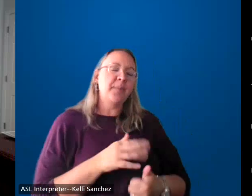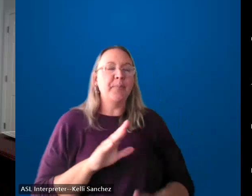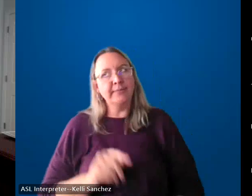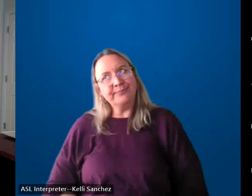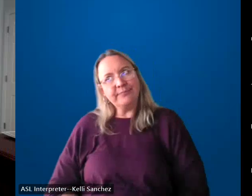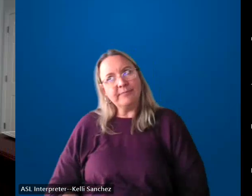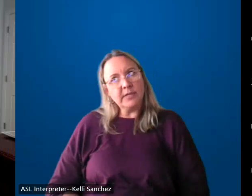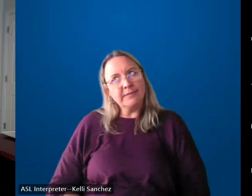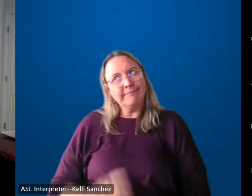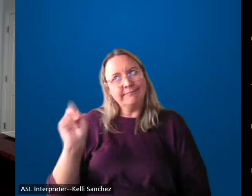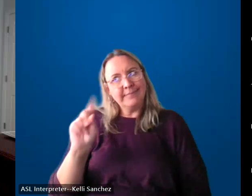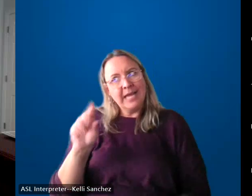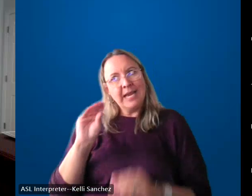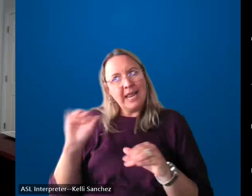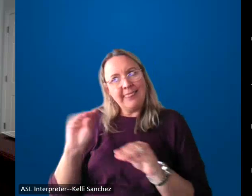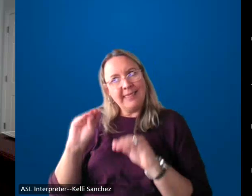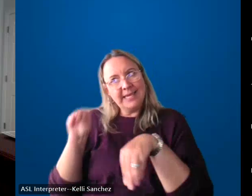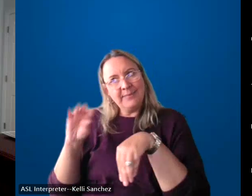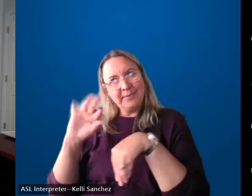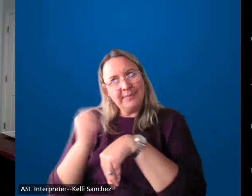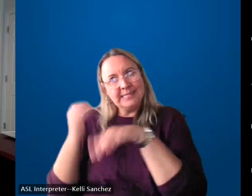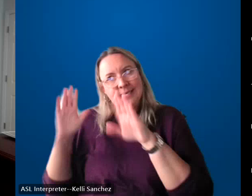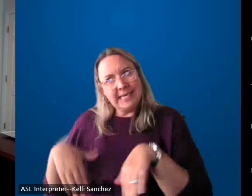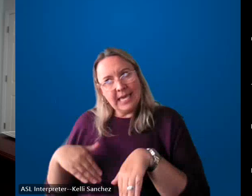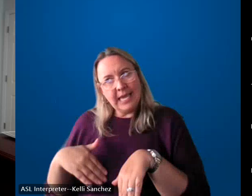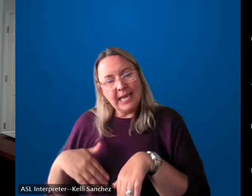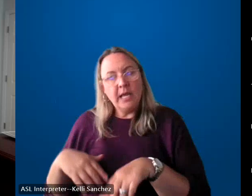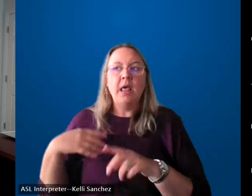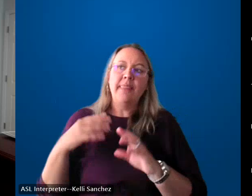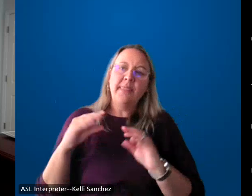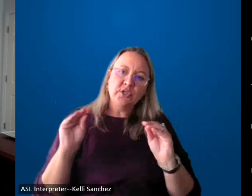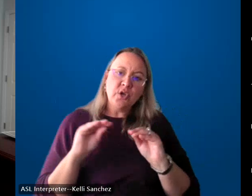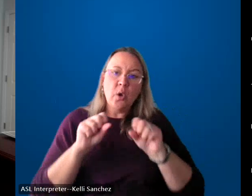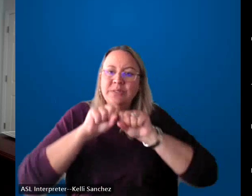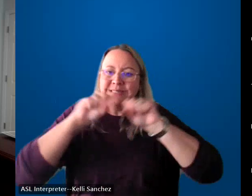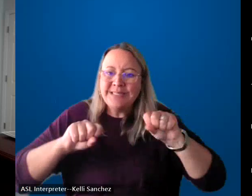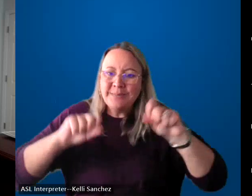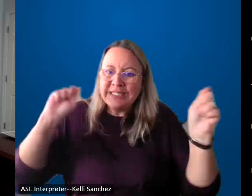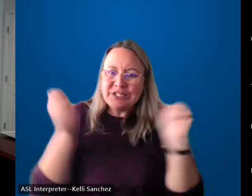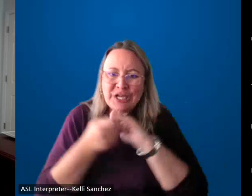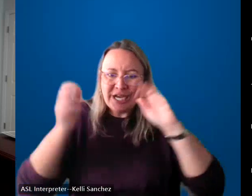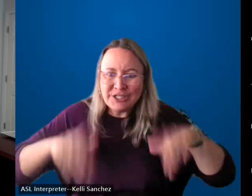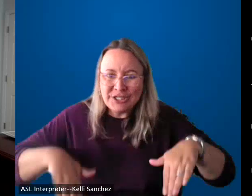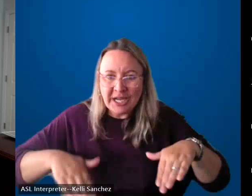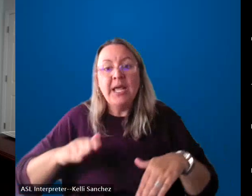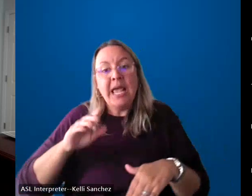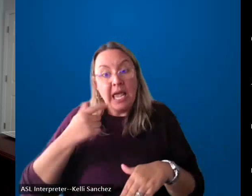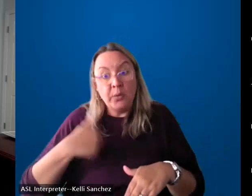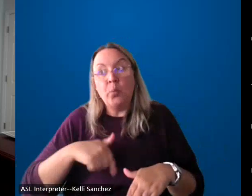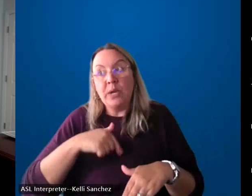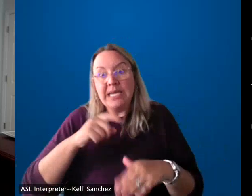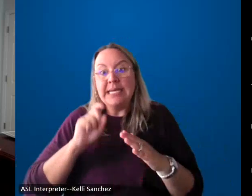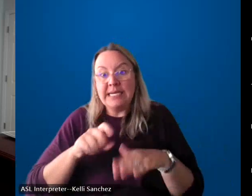things implemented and seeing the systemic changes that we really, really are